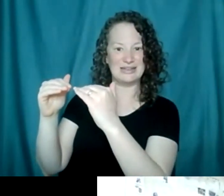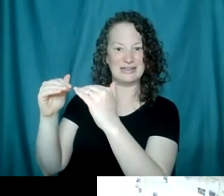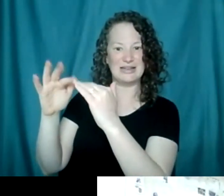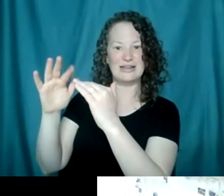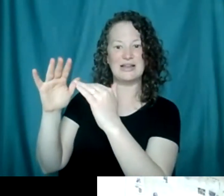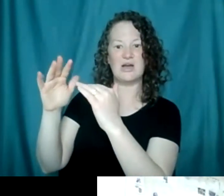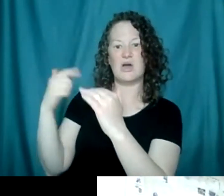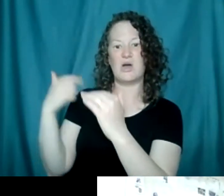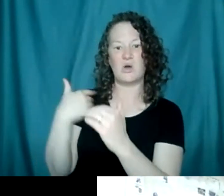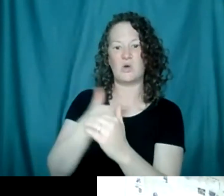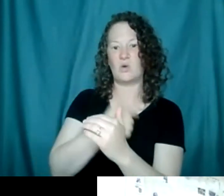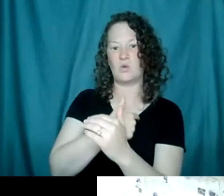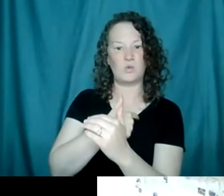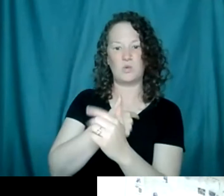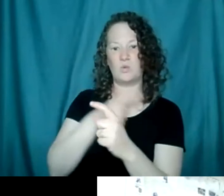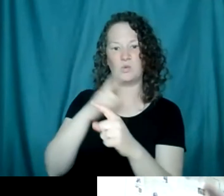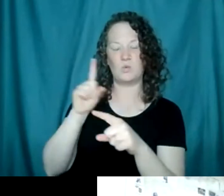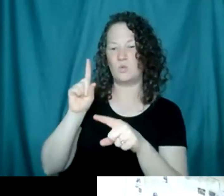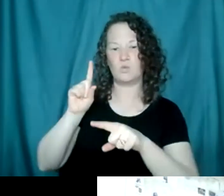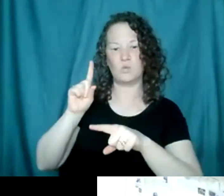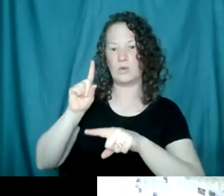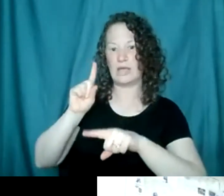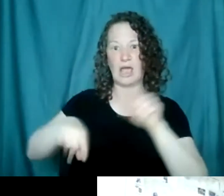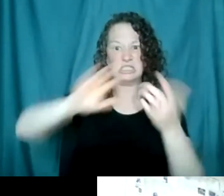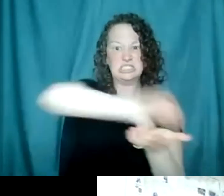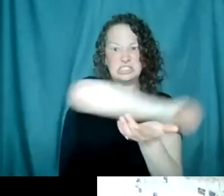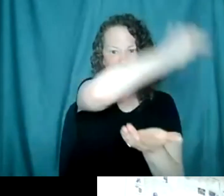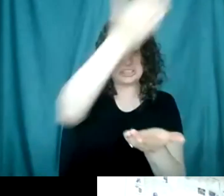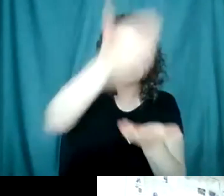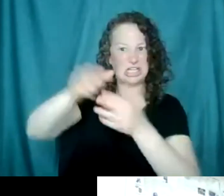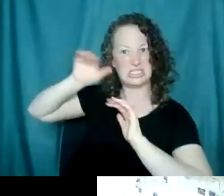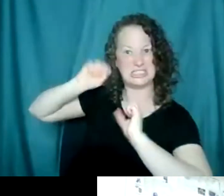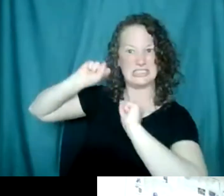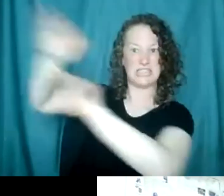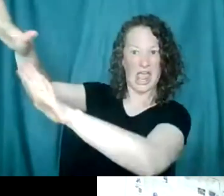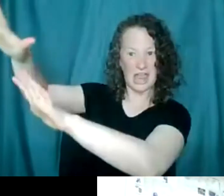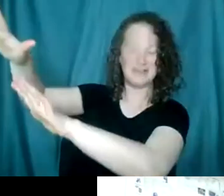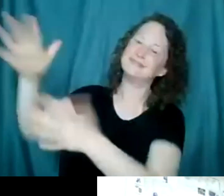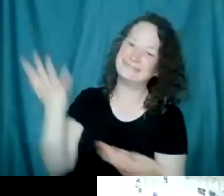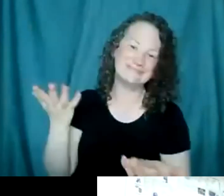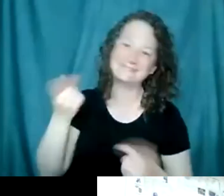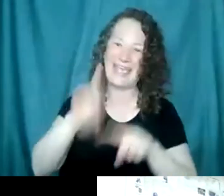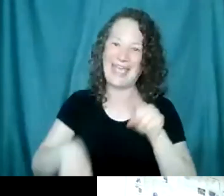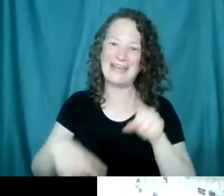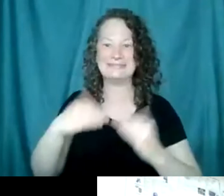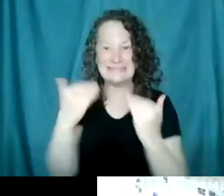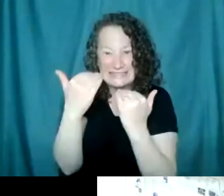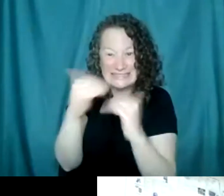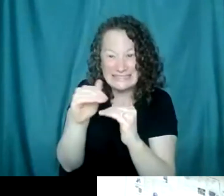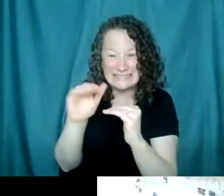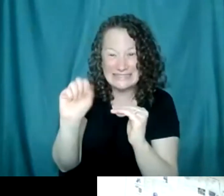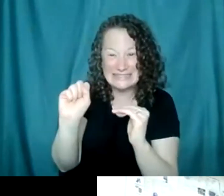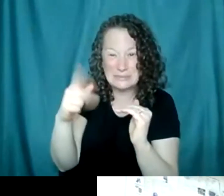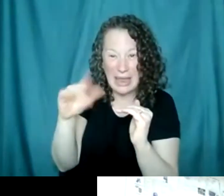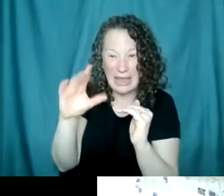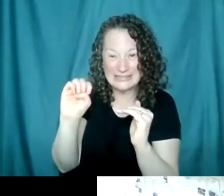so we couldn't send up a lot of soil. So we're very restricted on the